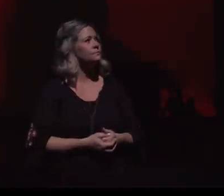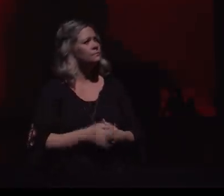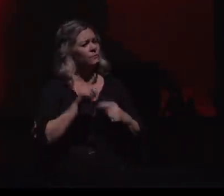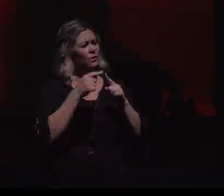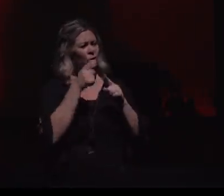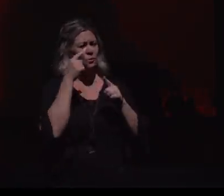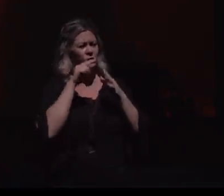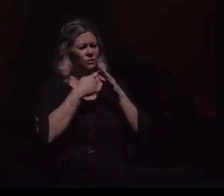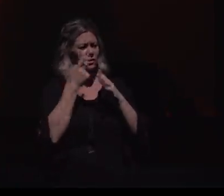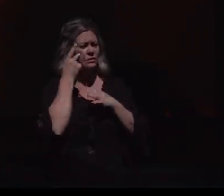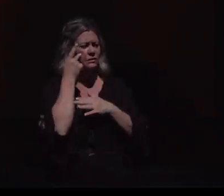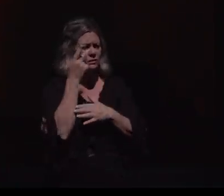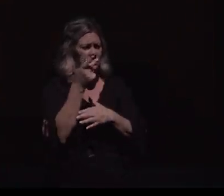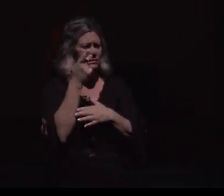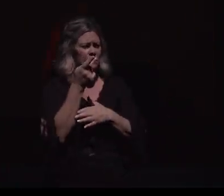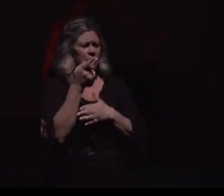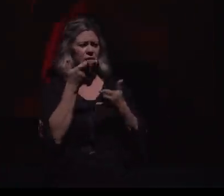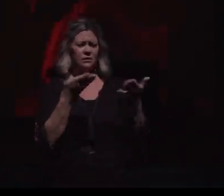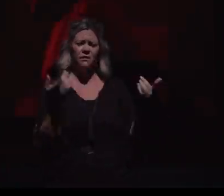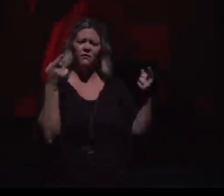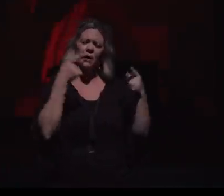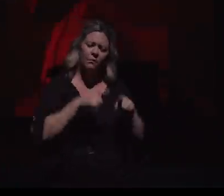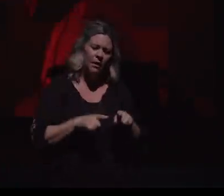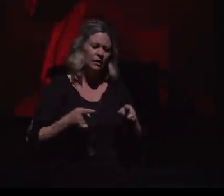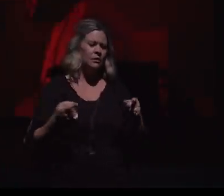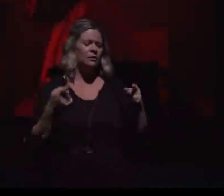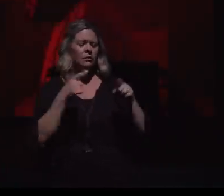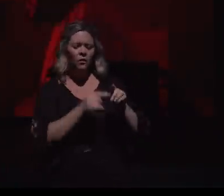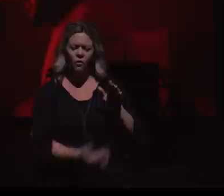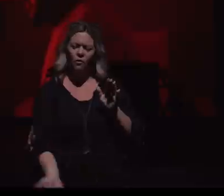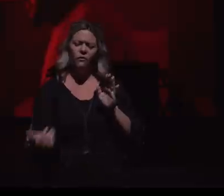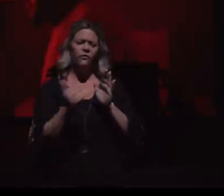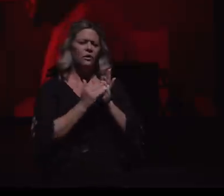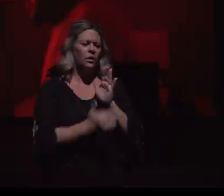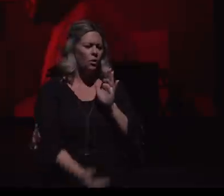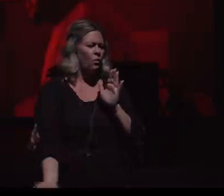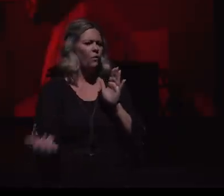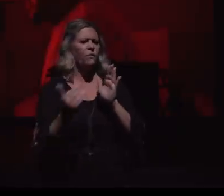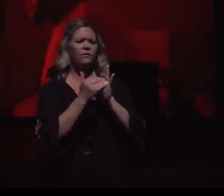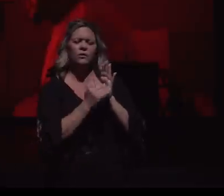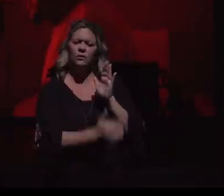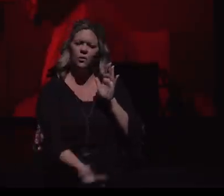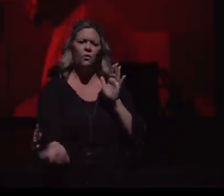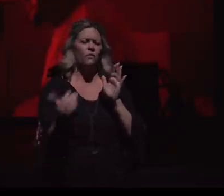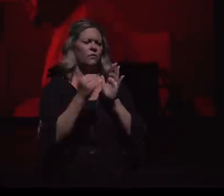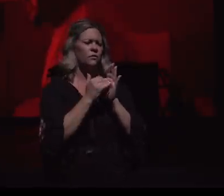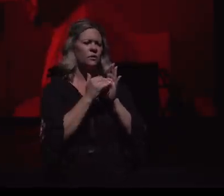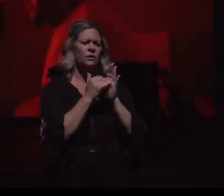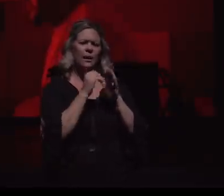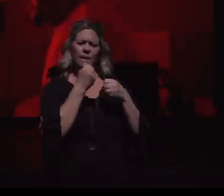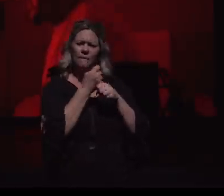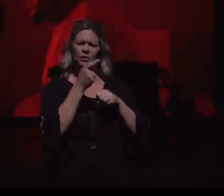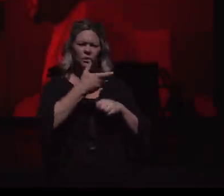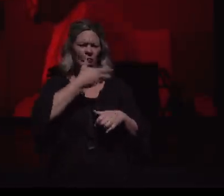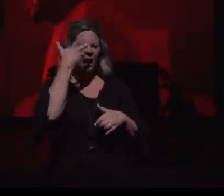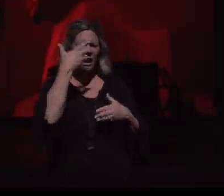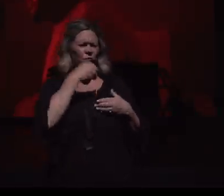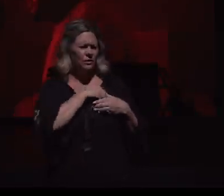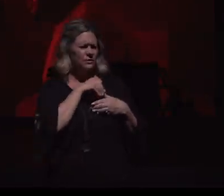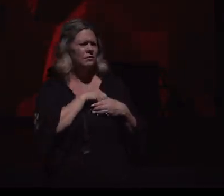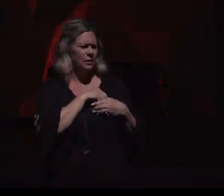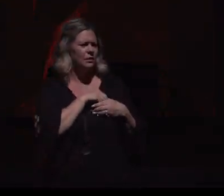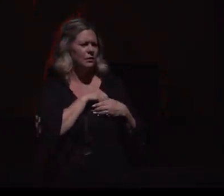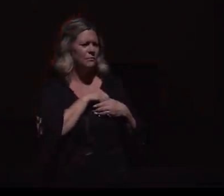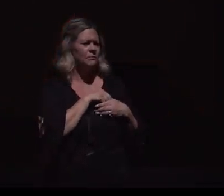When you start seeing this stuff over and over and over again, like it makes you angry, you know?